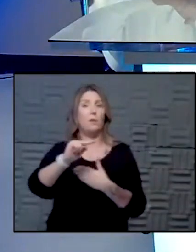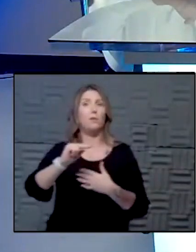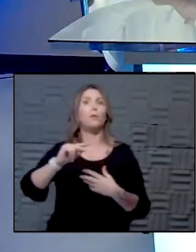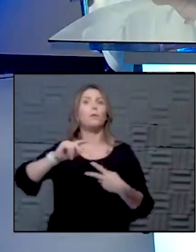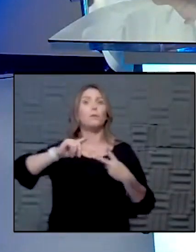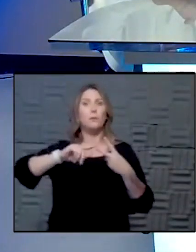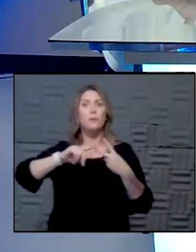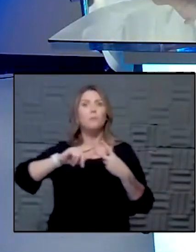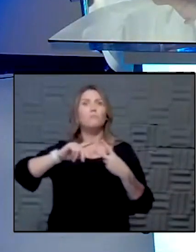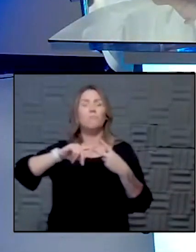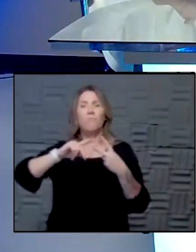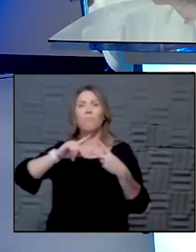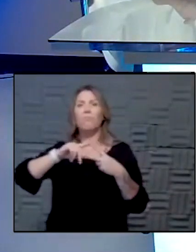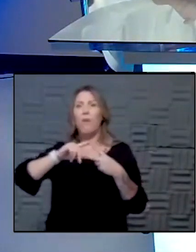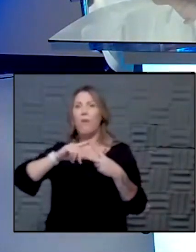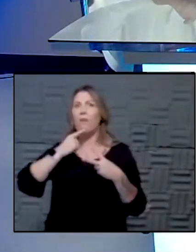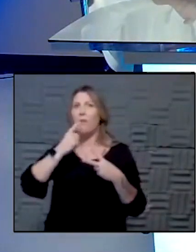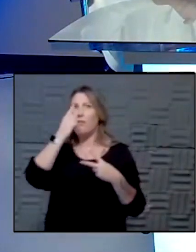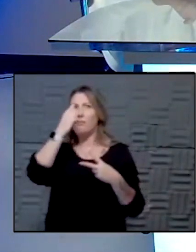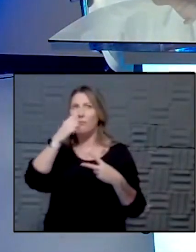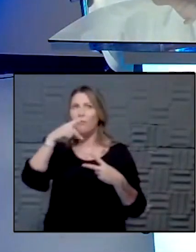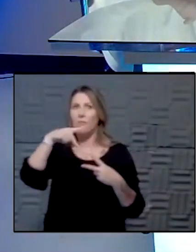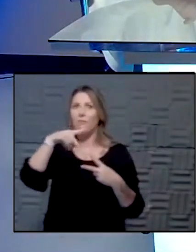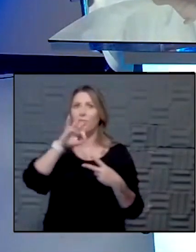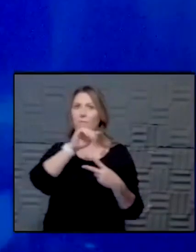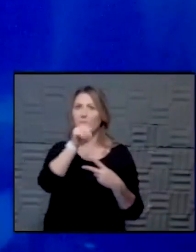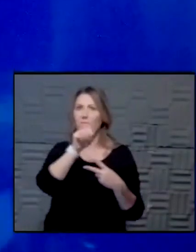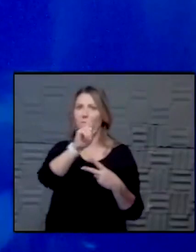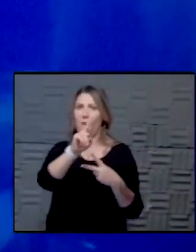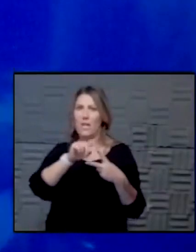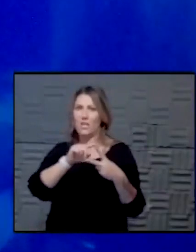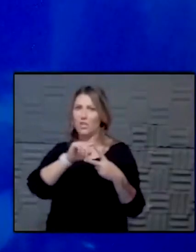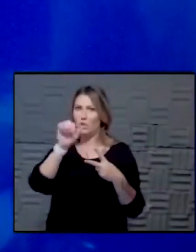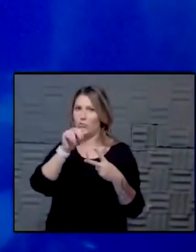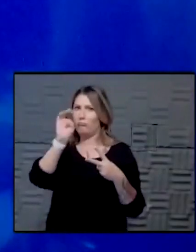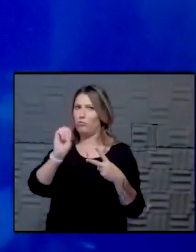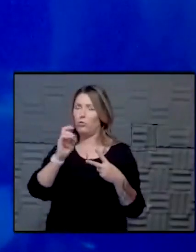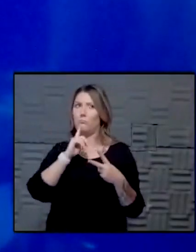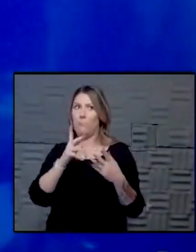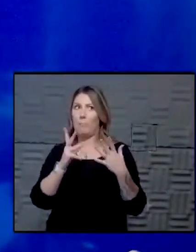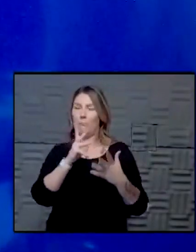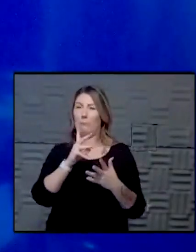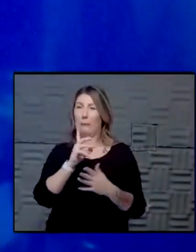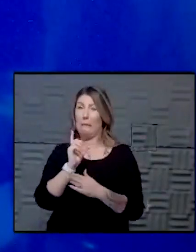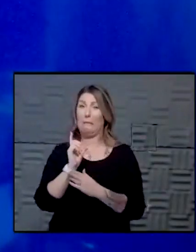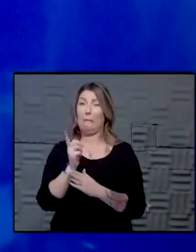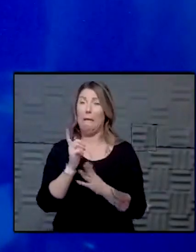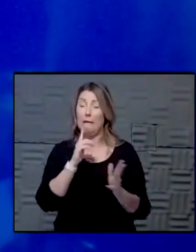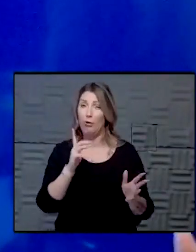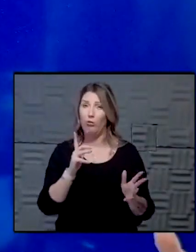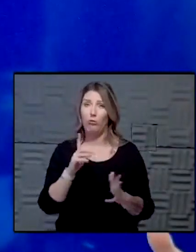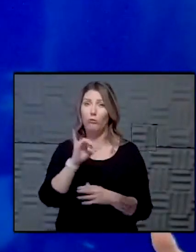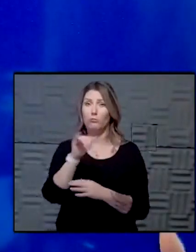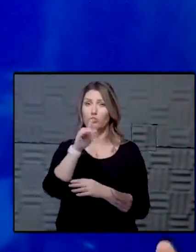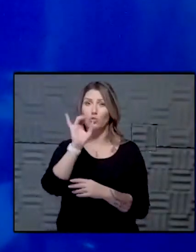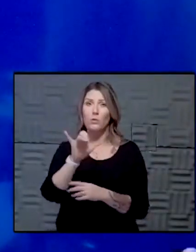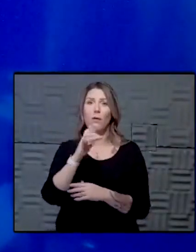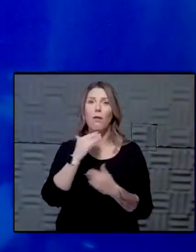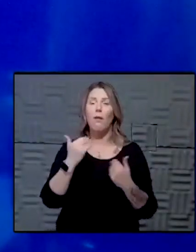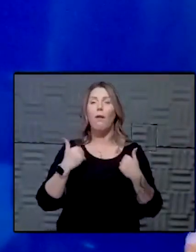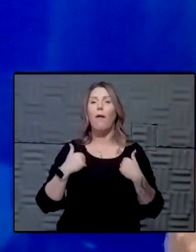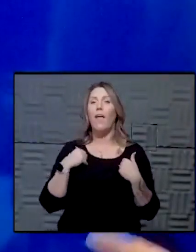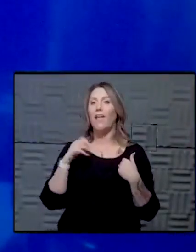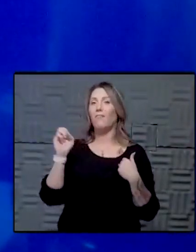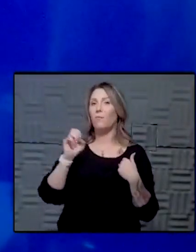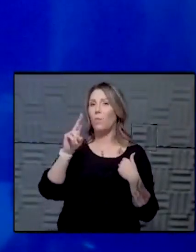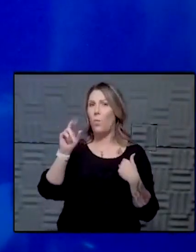moving rapidly. Yeah, I would guess that here in June, or certainly at the latest July, we're going to have an EUA for young people.